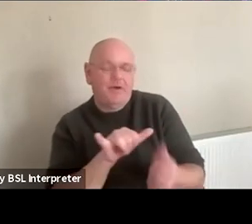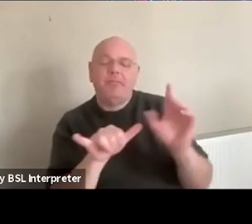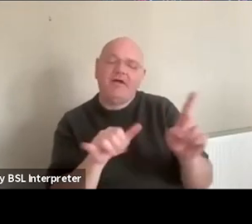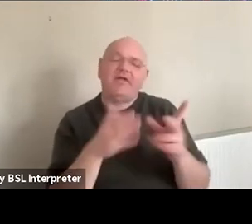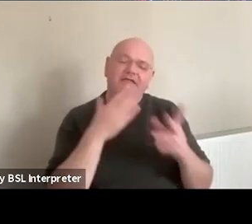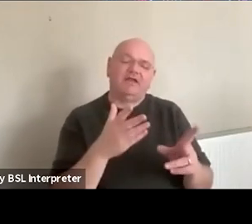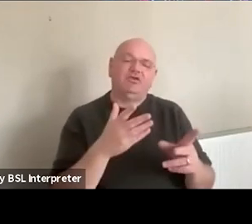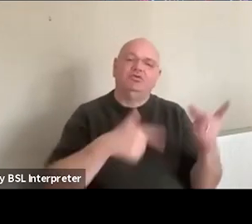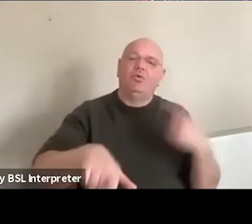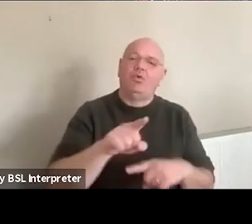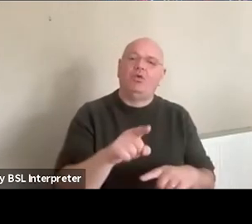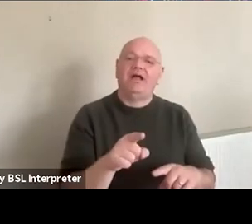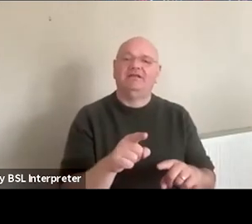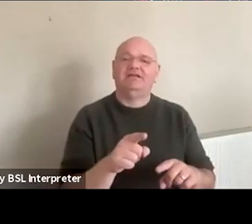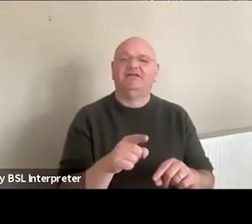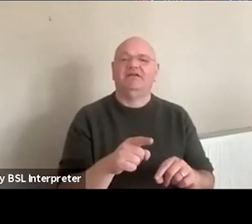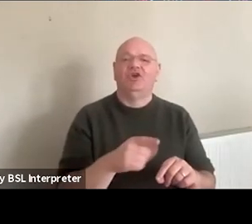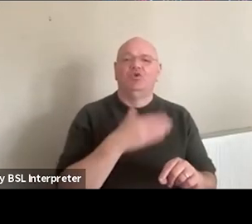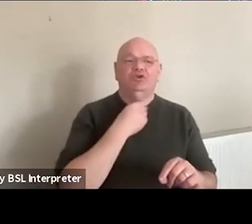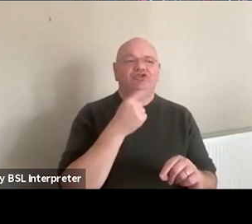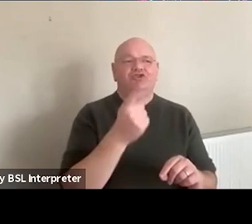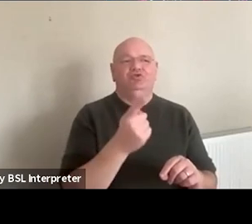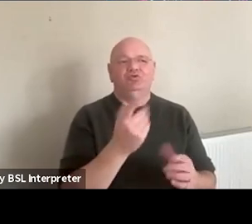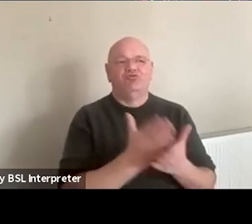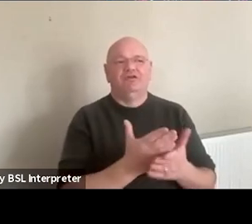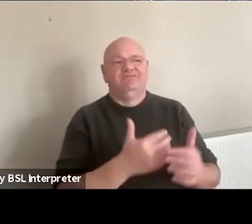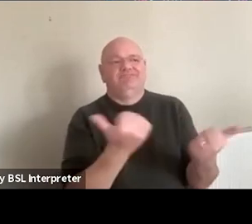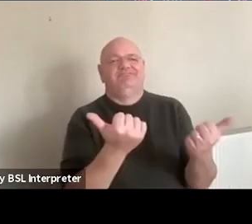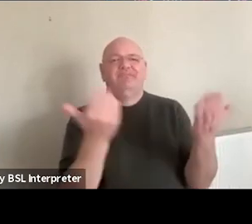much, everyone, and wishing you a fantastic evening. I'm just going to hold